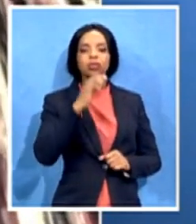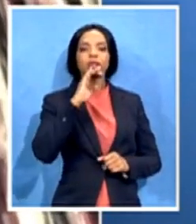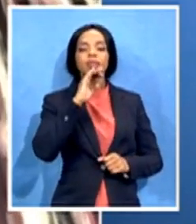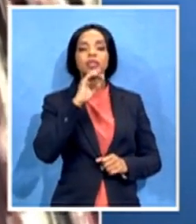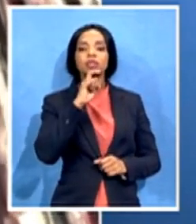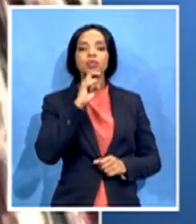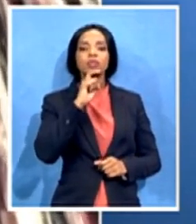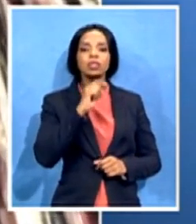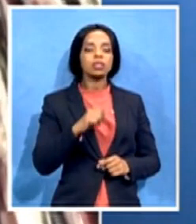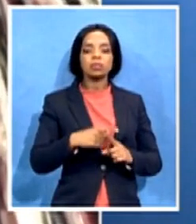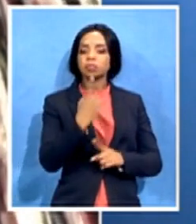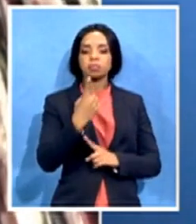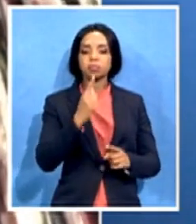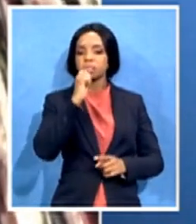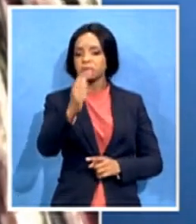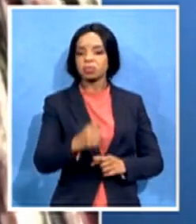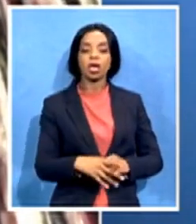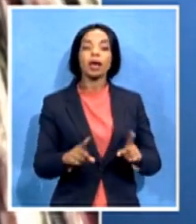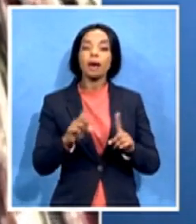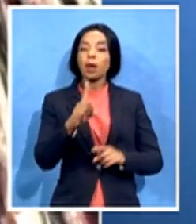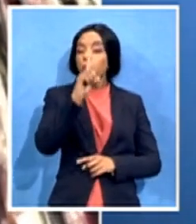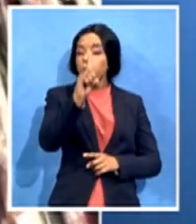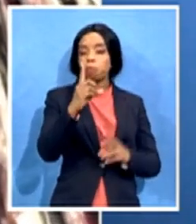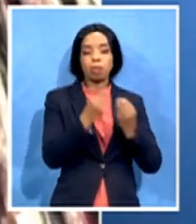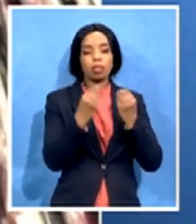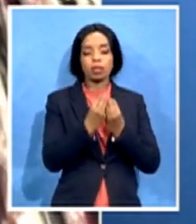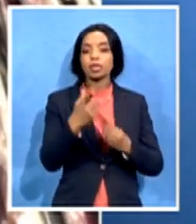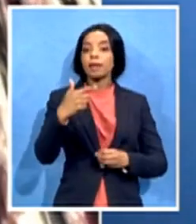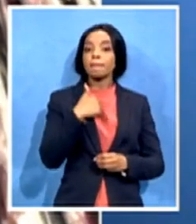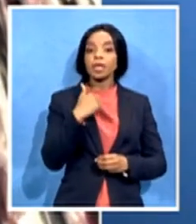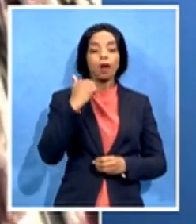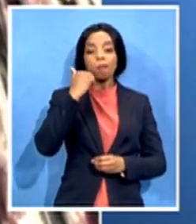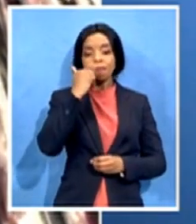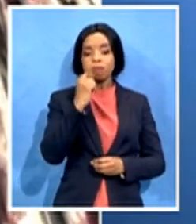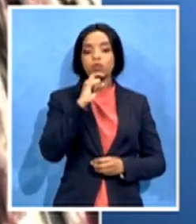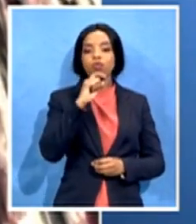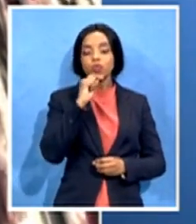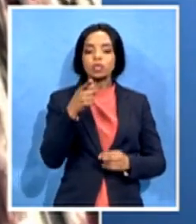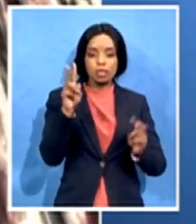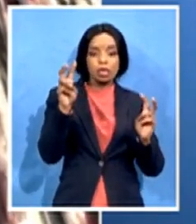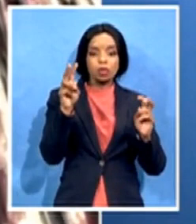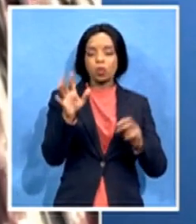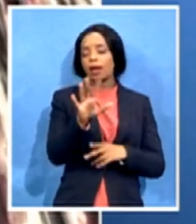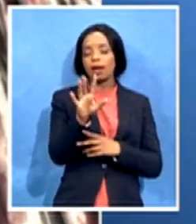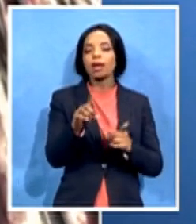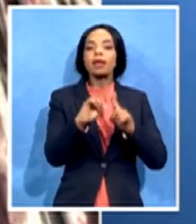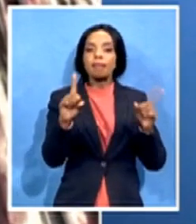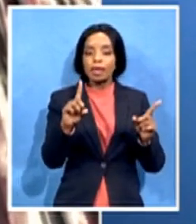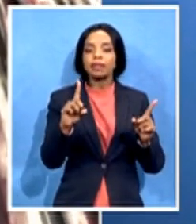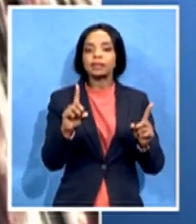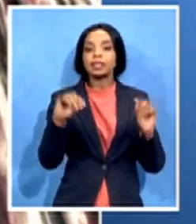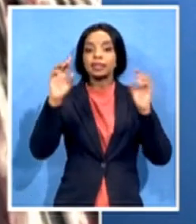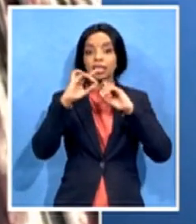here, although I don't want to use it as an issue. There's a lot of, I think the Department of Police